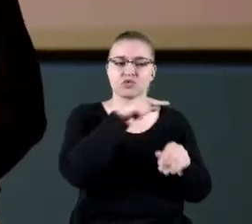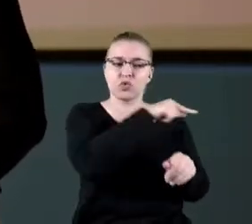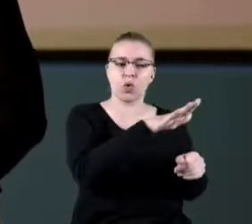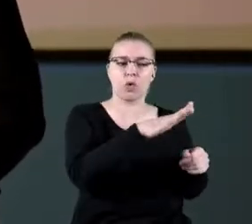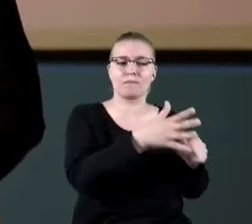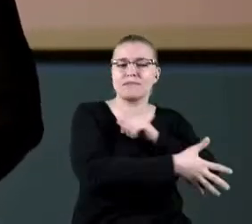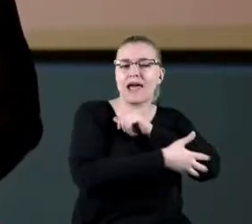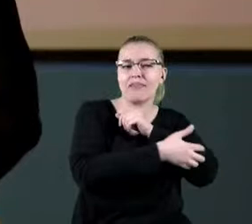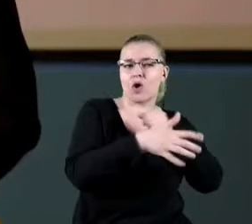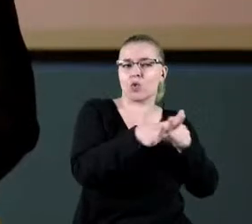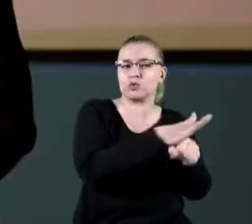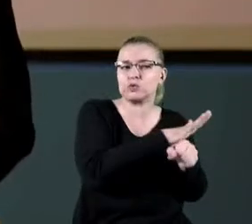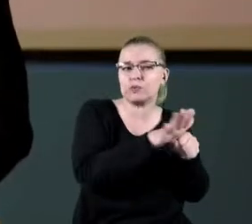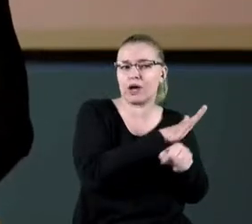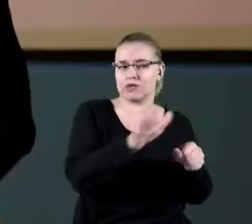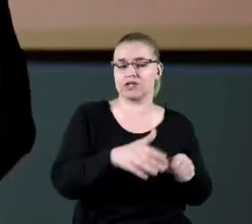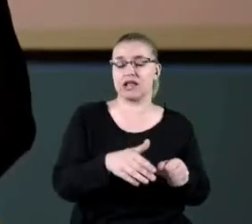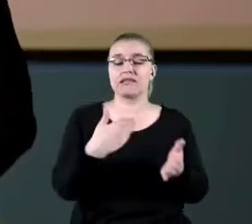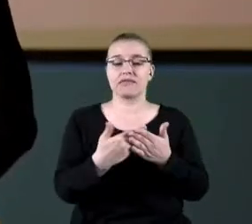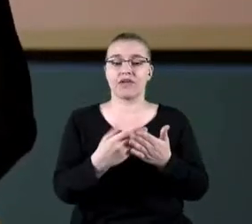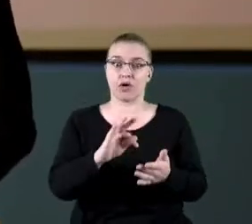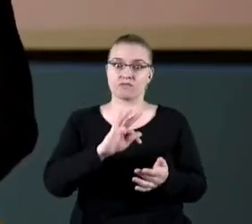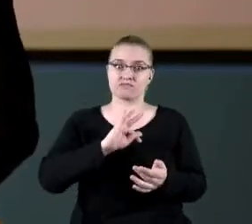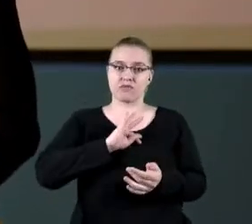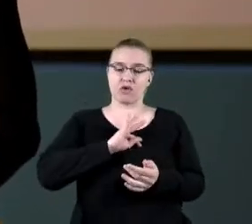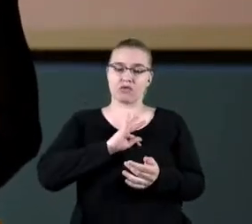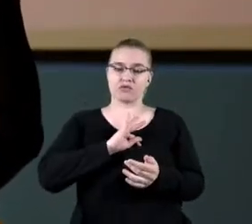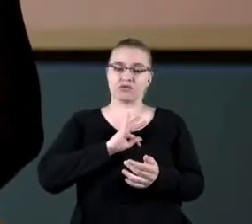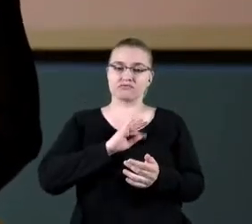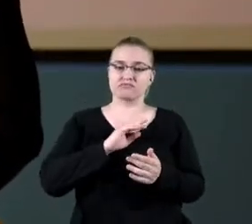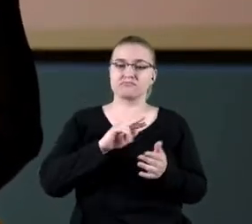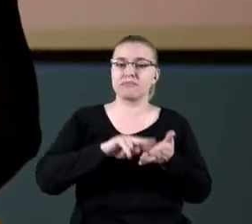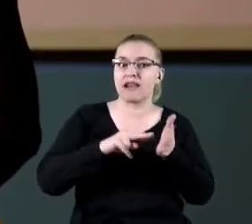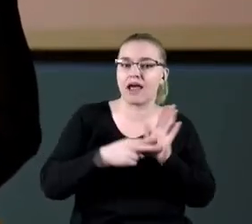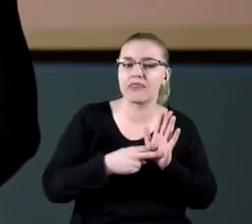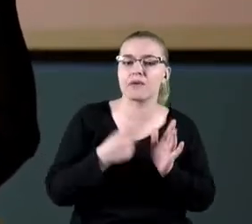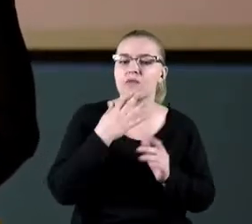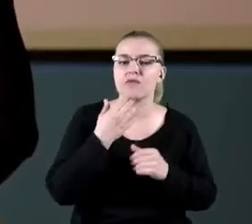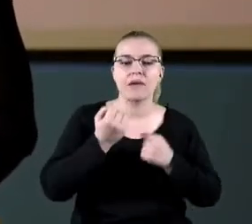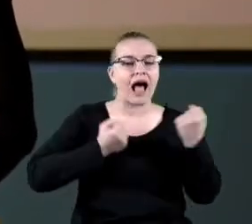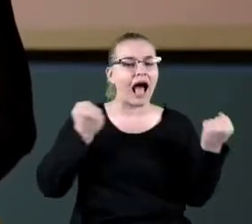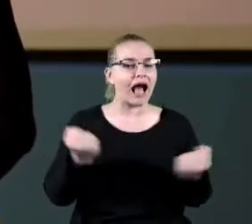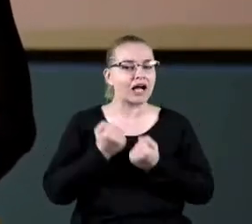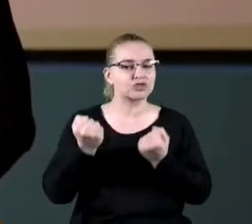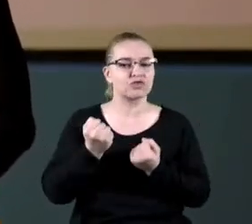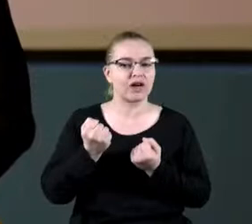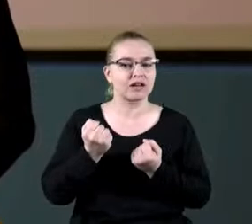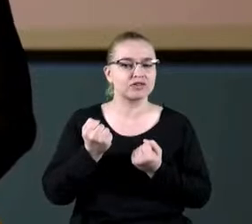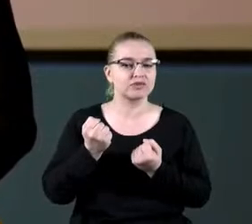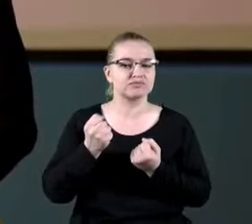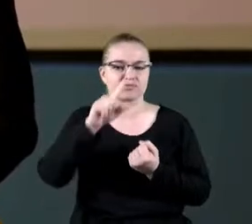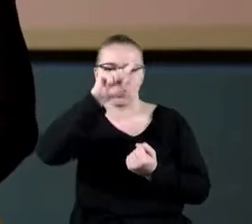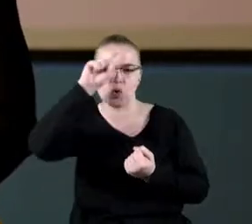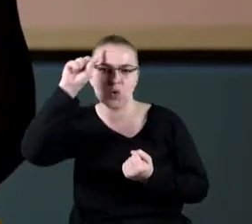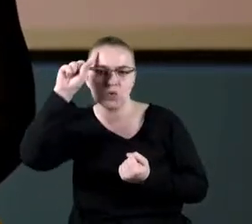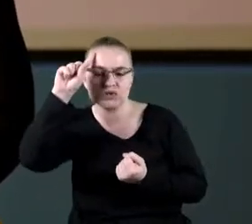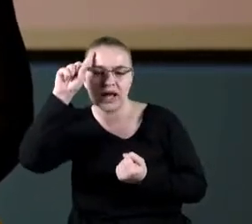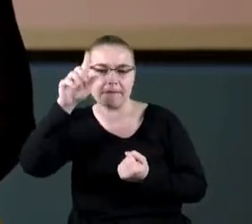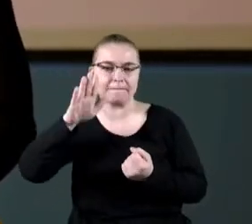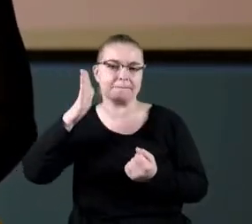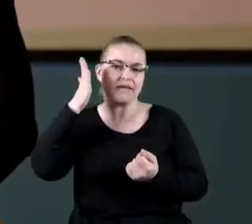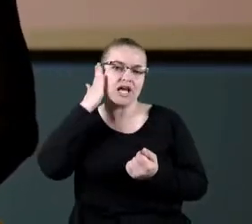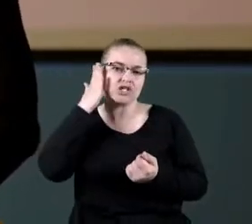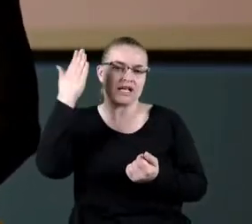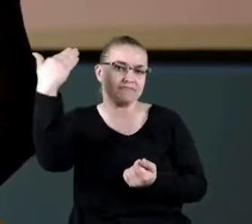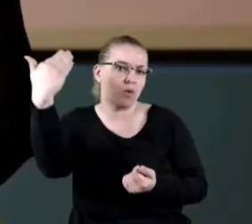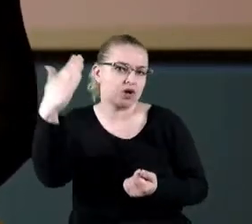we say that the involvement of the civil society organization is important if you